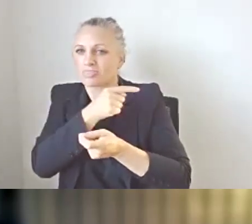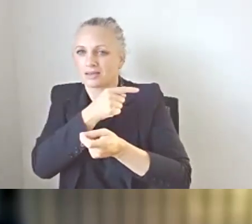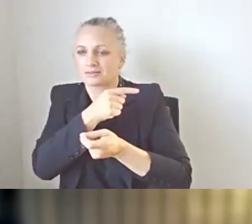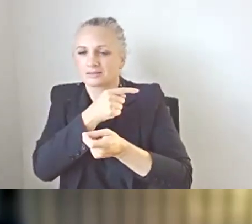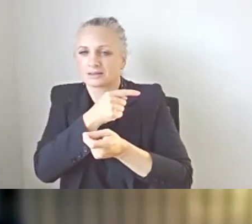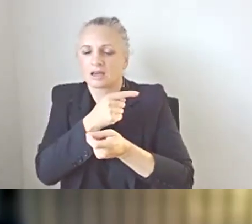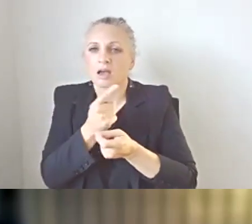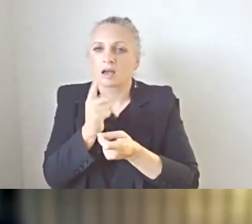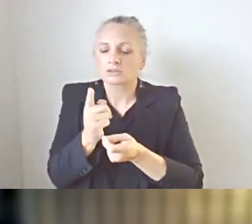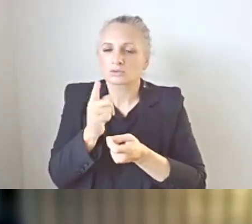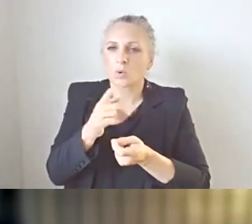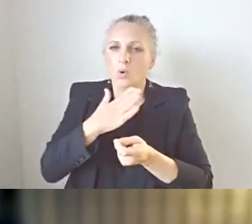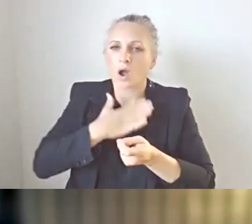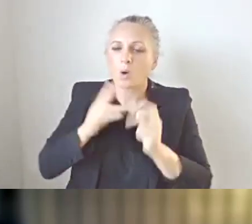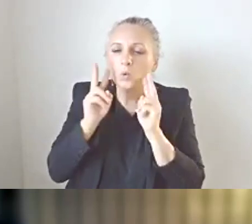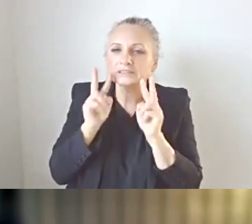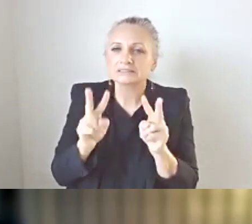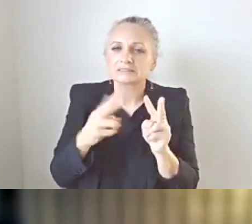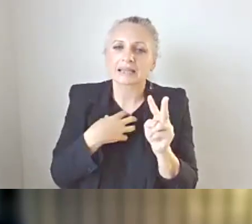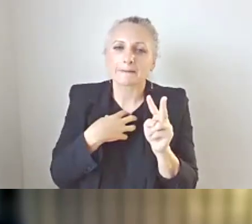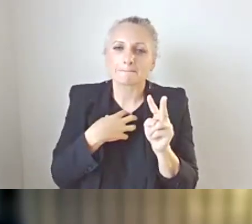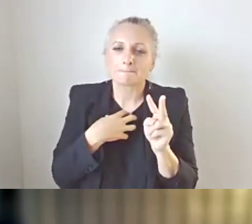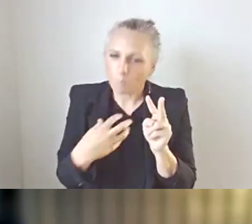see more